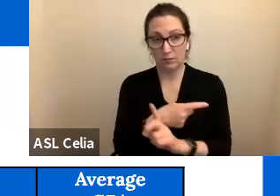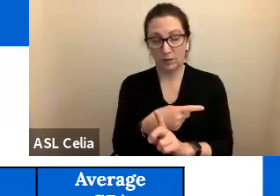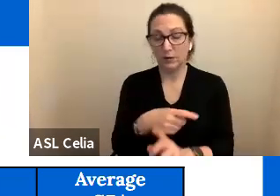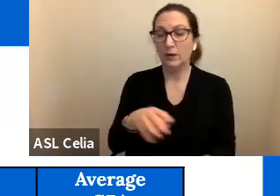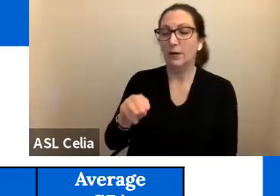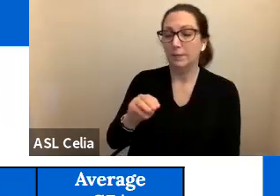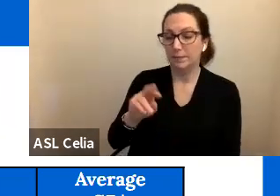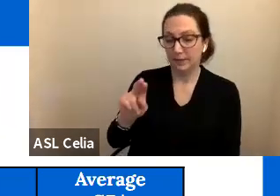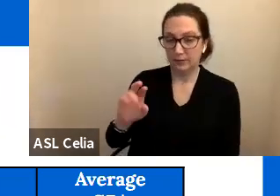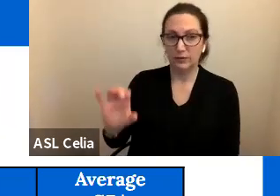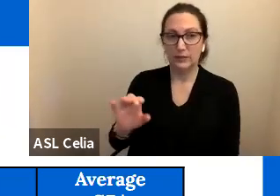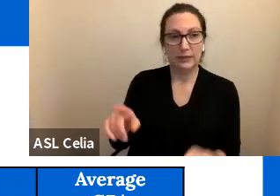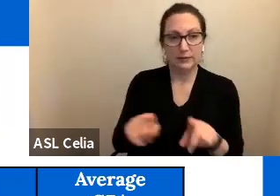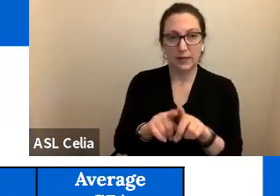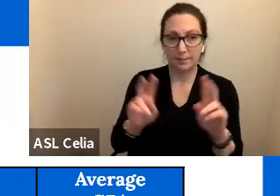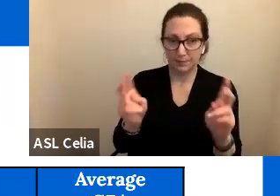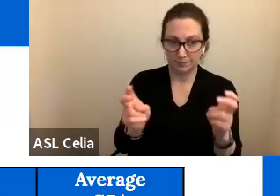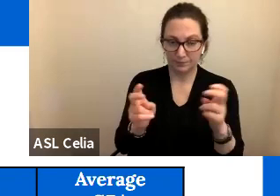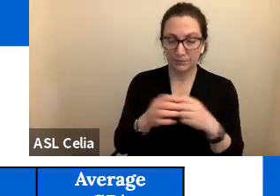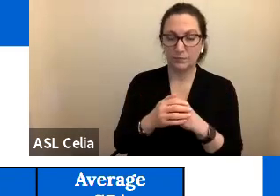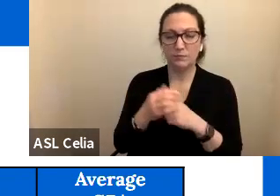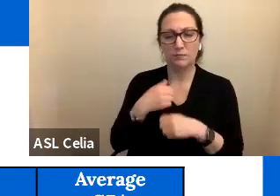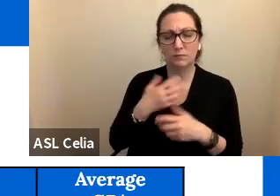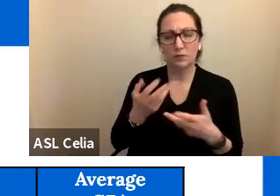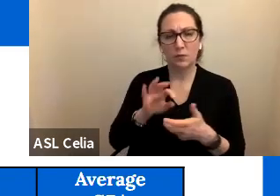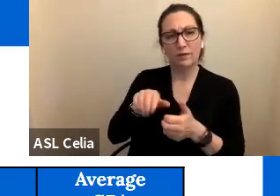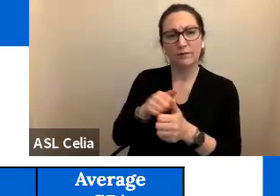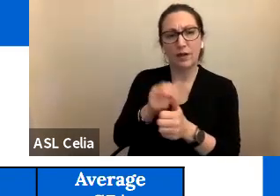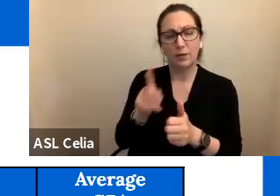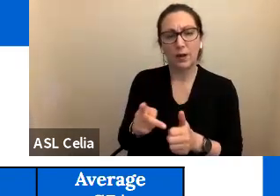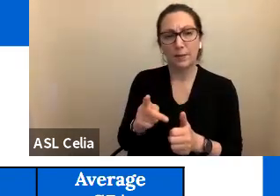up with what Ms. Hogan mentioned.